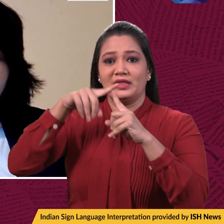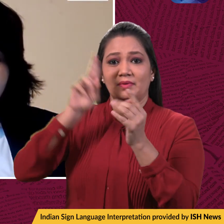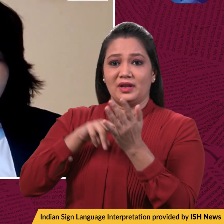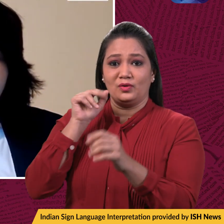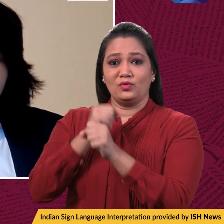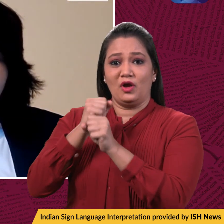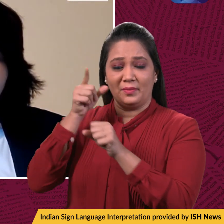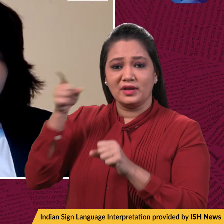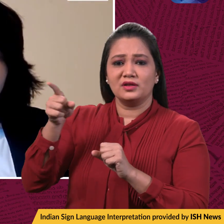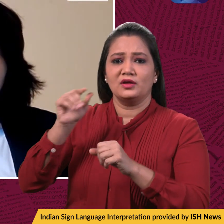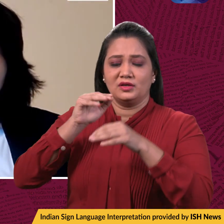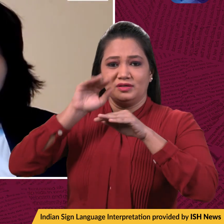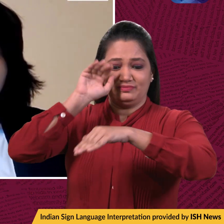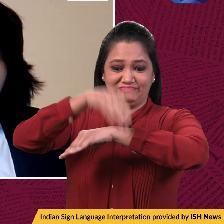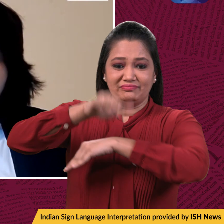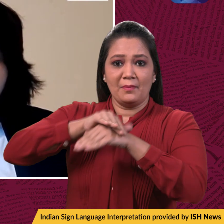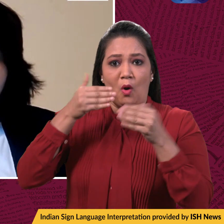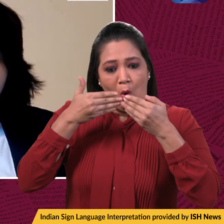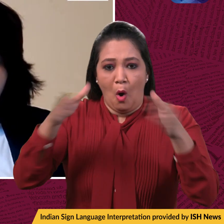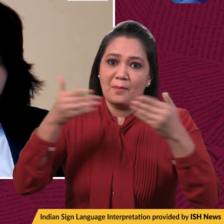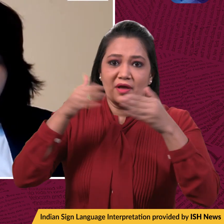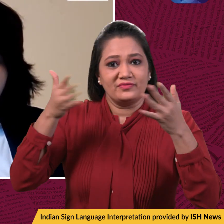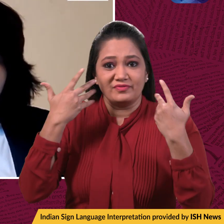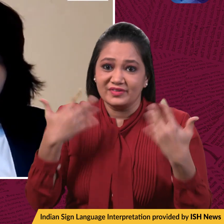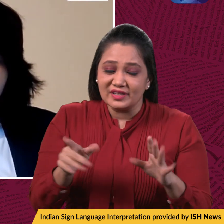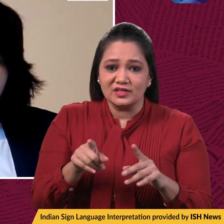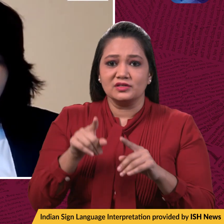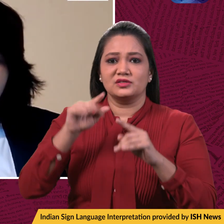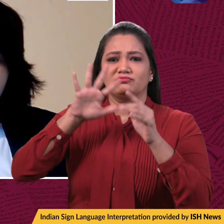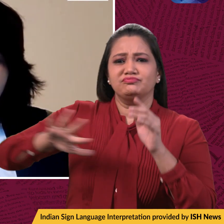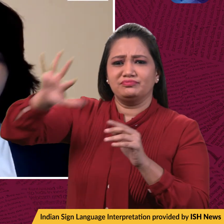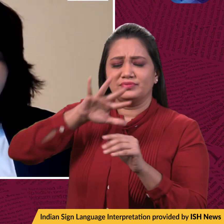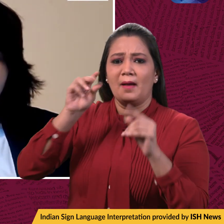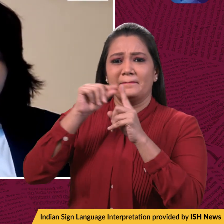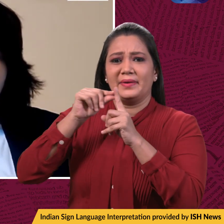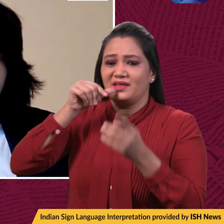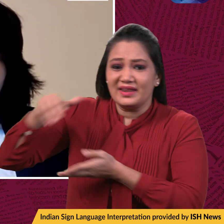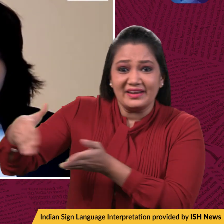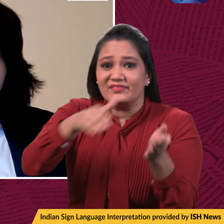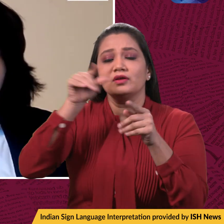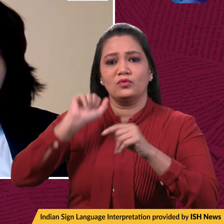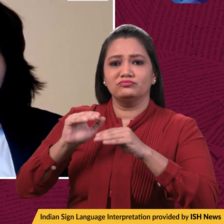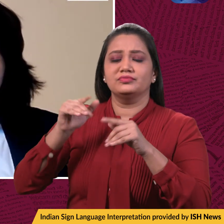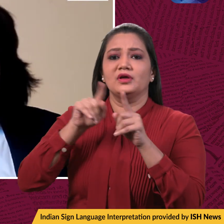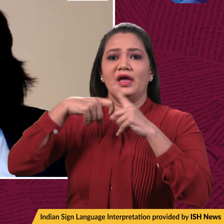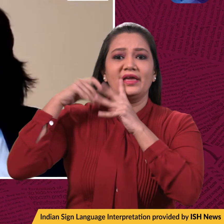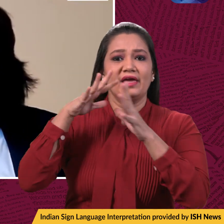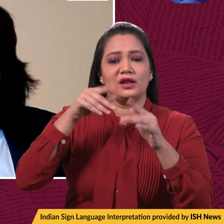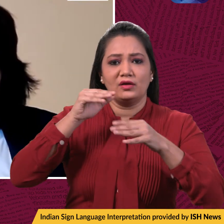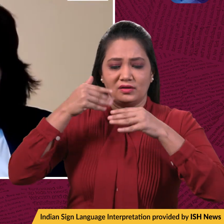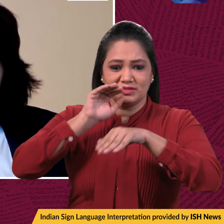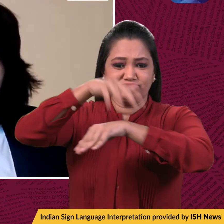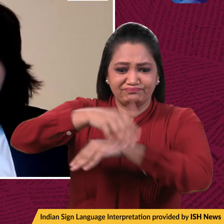government has raised shutters of the Mullaperiyar Dam, located in the upper reaches of the Periyar River in Kerala, to release the